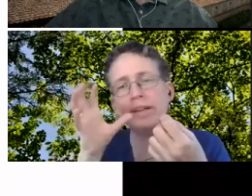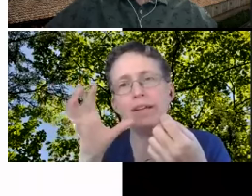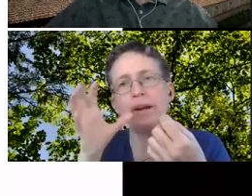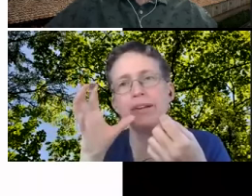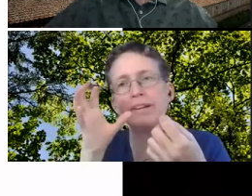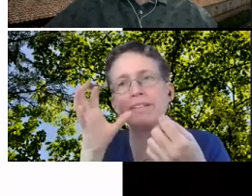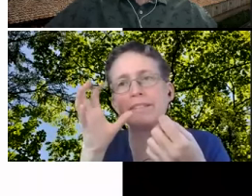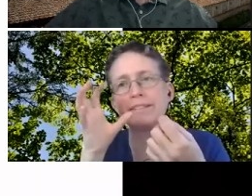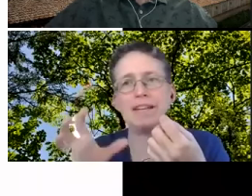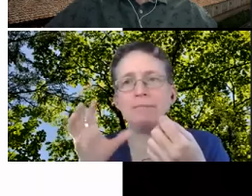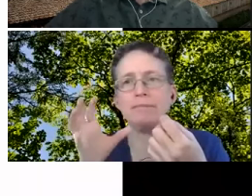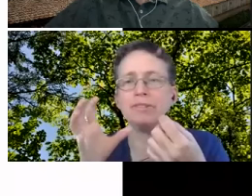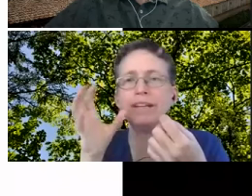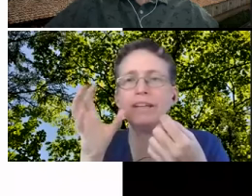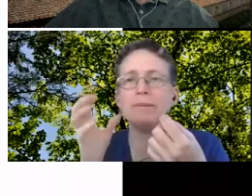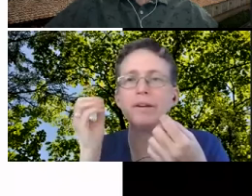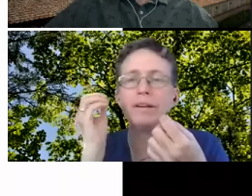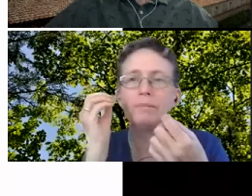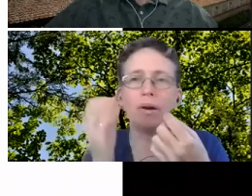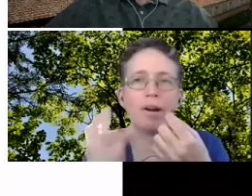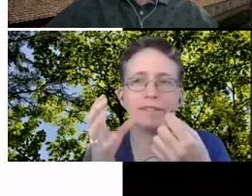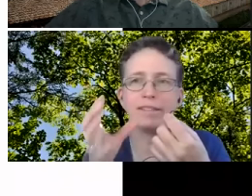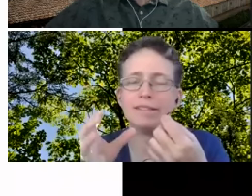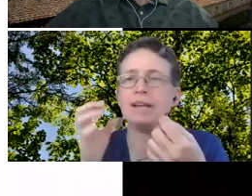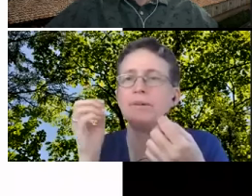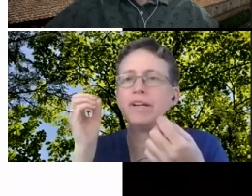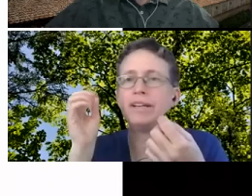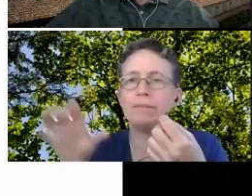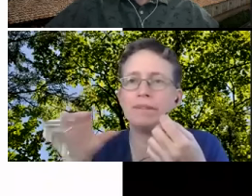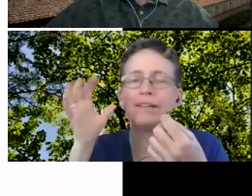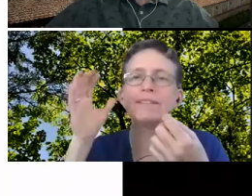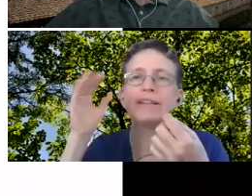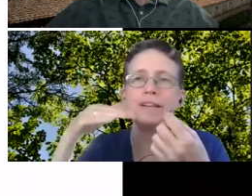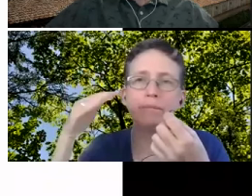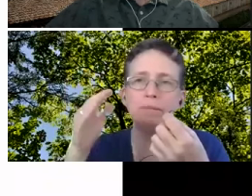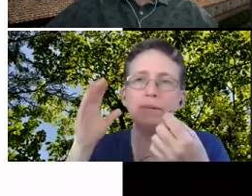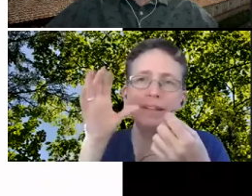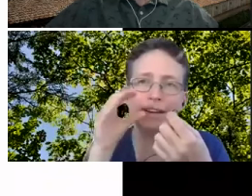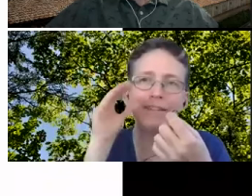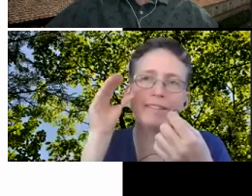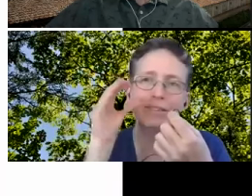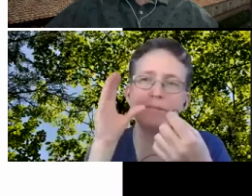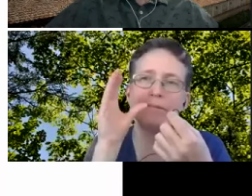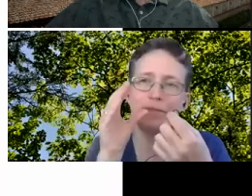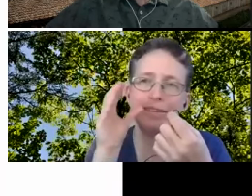try to keep our yards the same. We try to keep our parks the same. We try to keep things, people